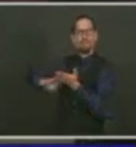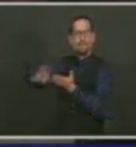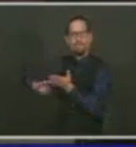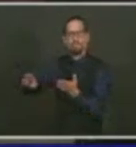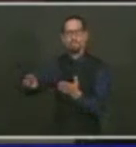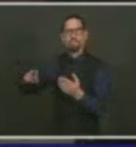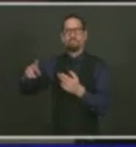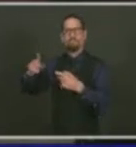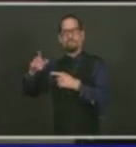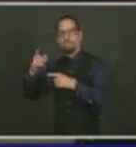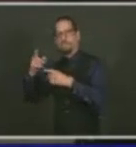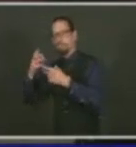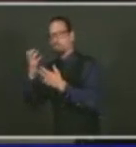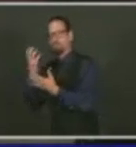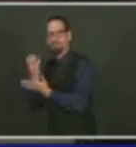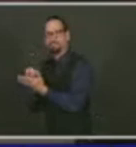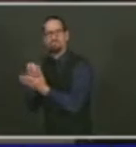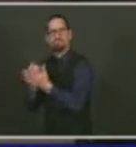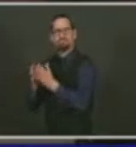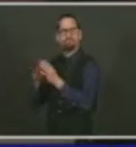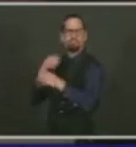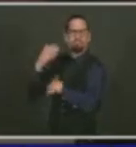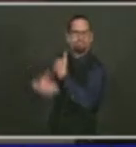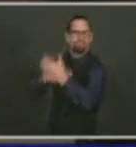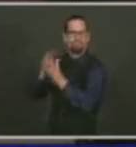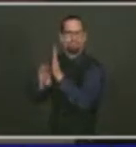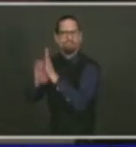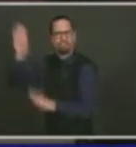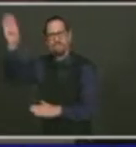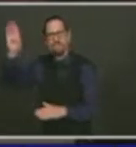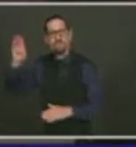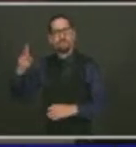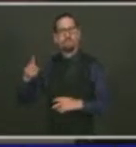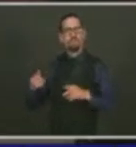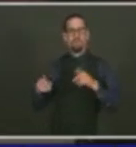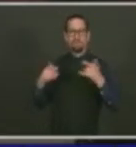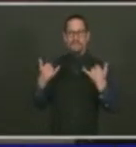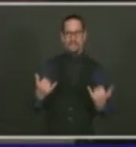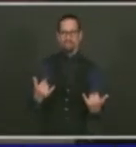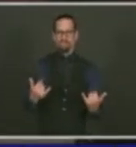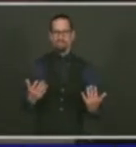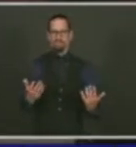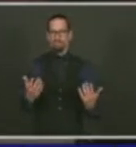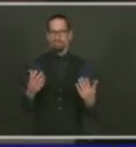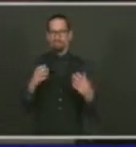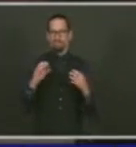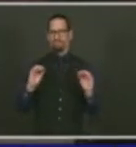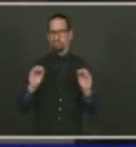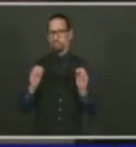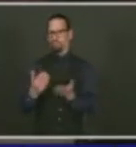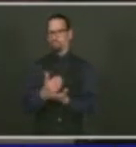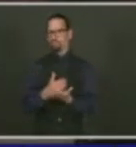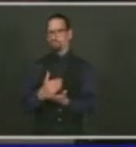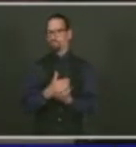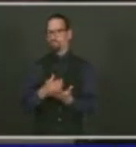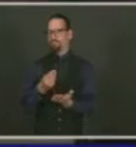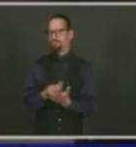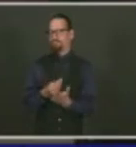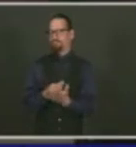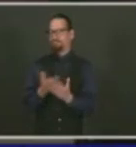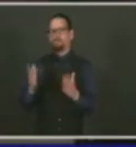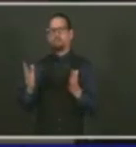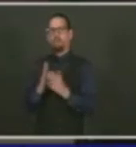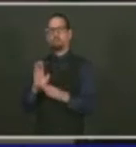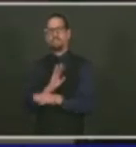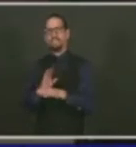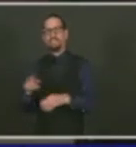employee benefits that are virtually non-existent in small private businesses. Meanwhile, funds allocated by the federal government for the support of small business are being held, ironically, in